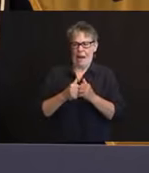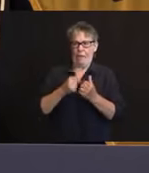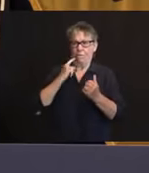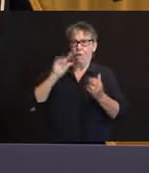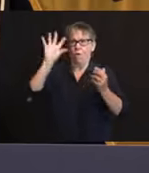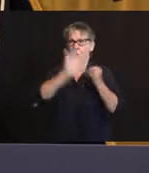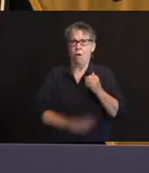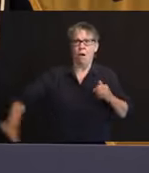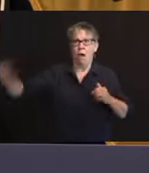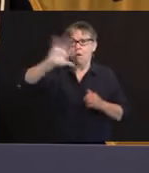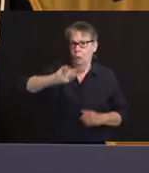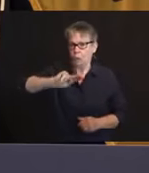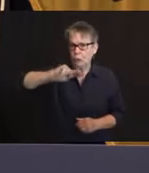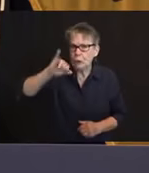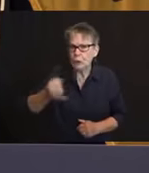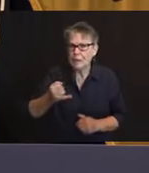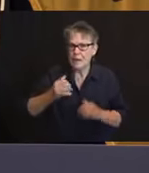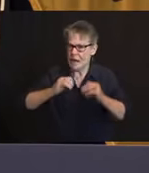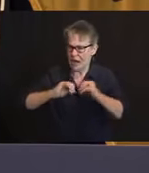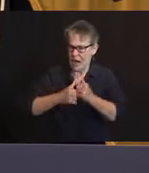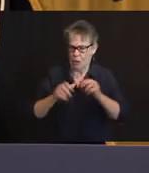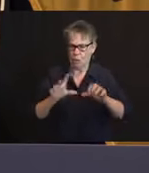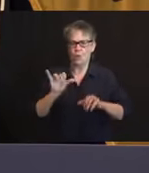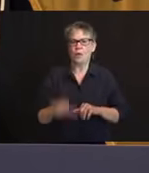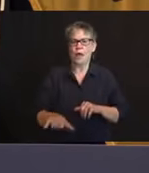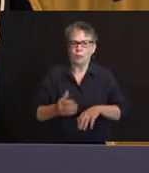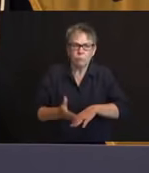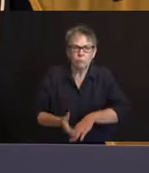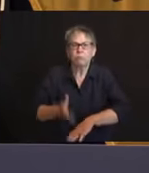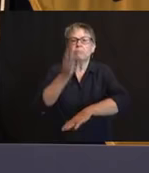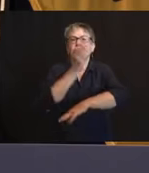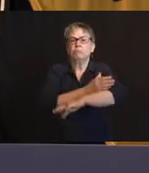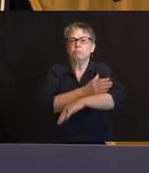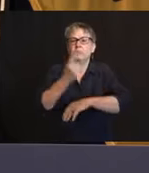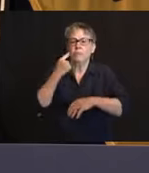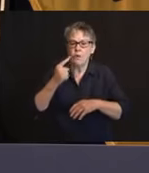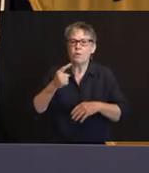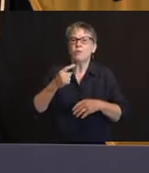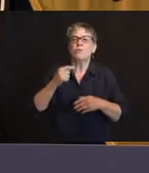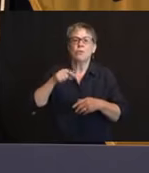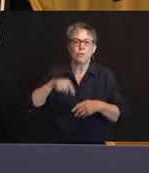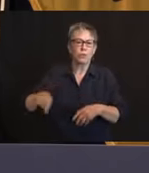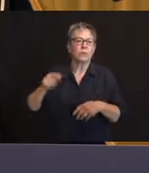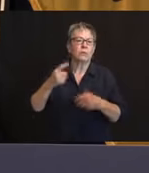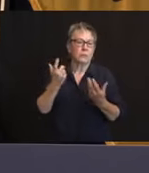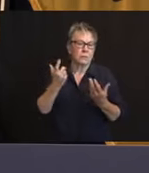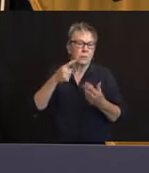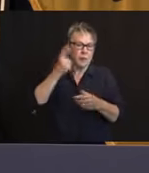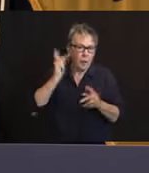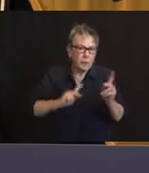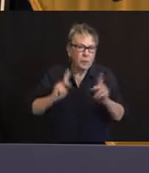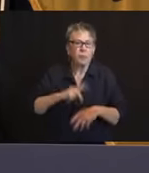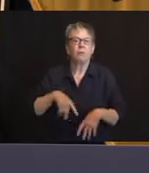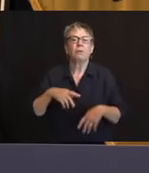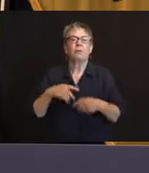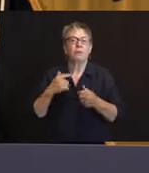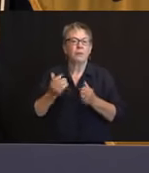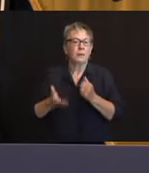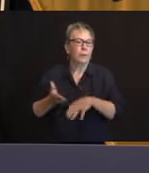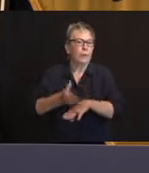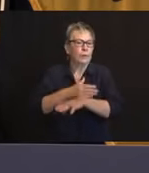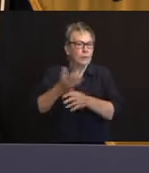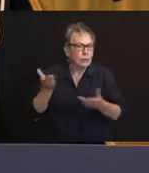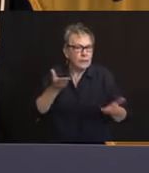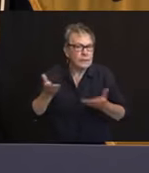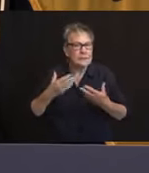right, what does society on its best day look like, an equitable, fair society that values